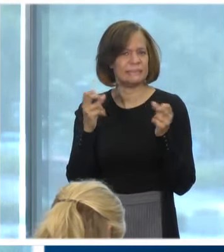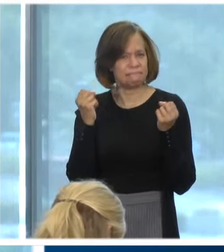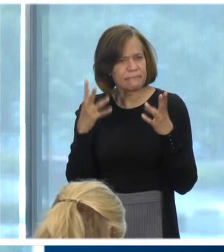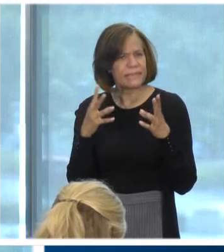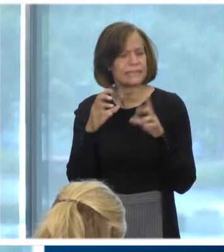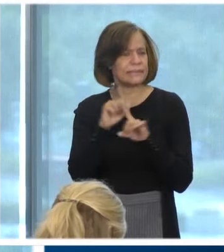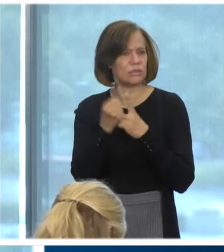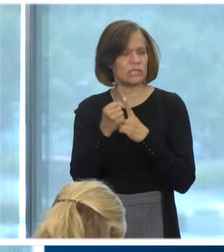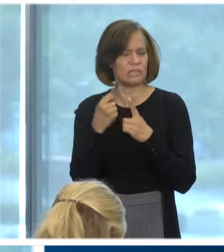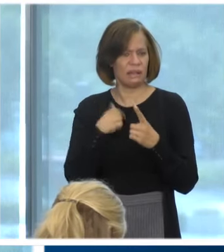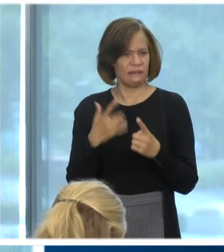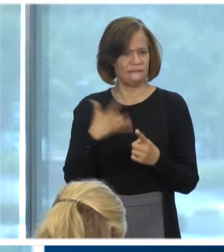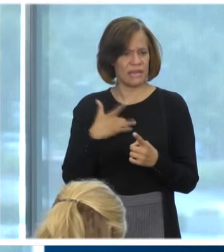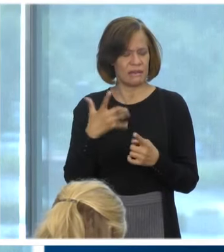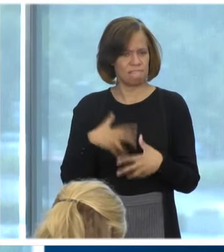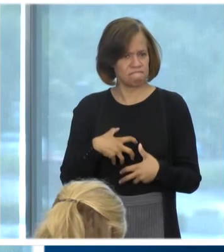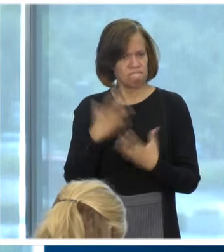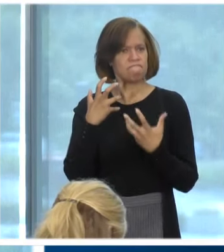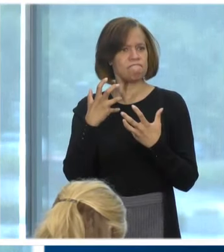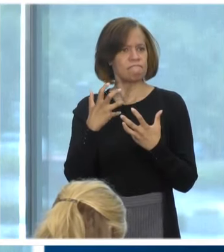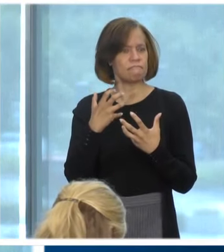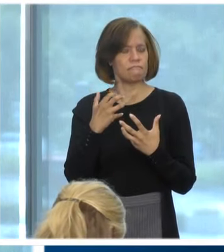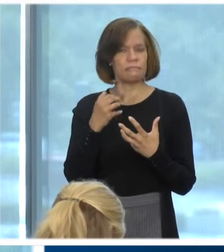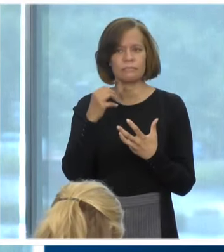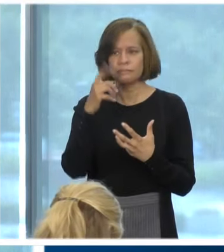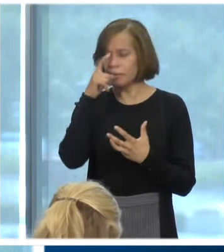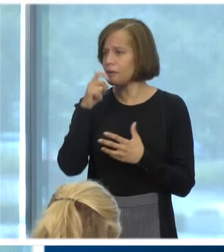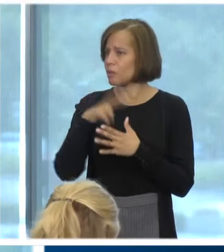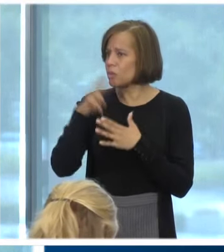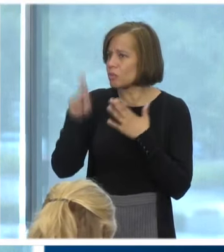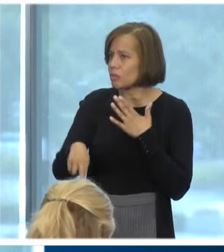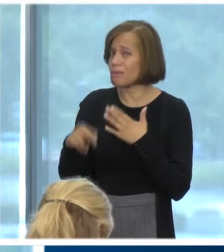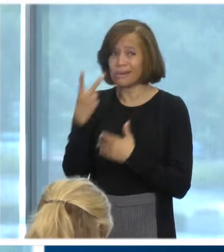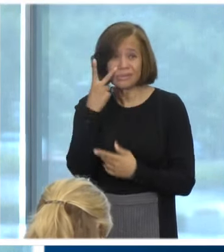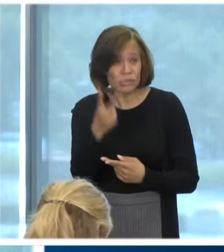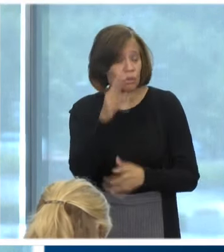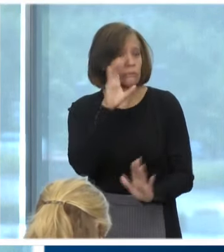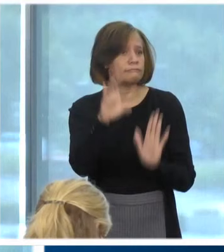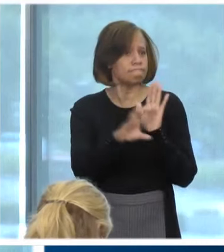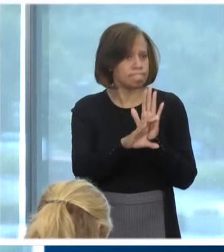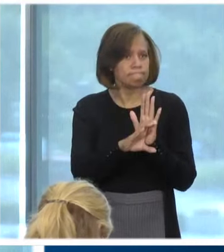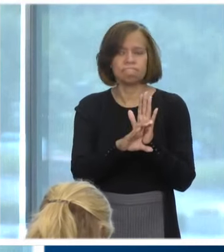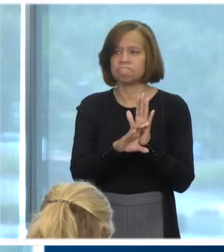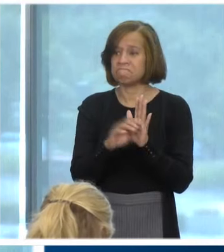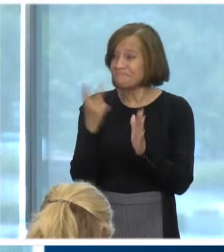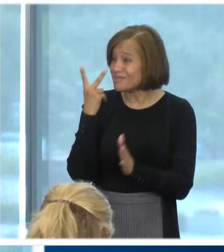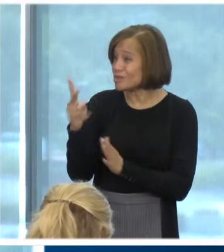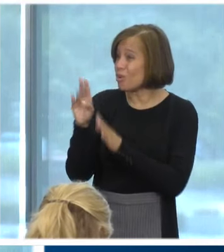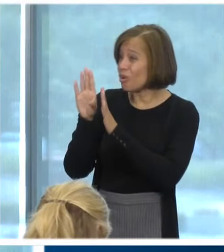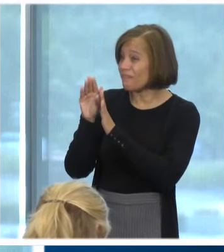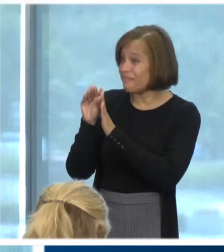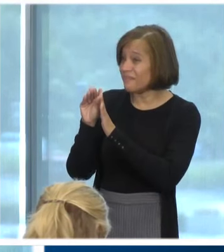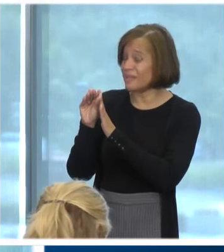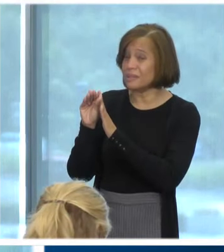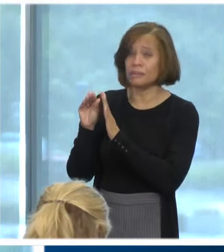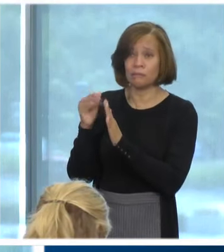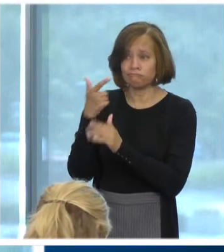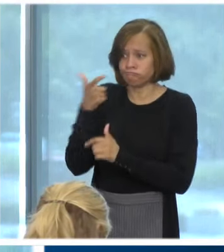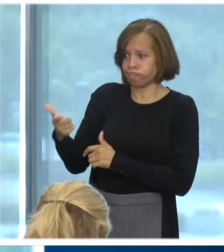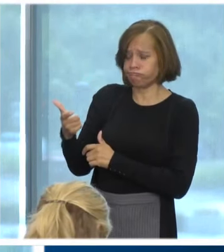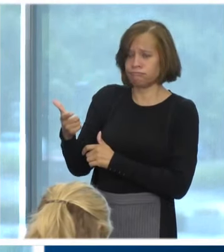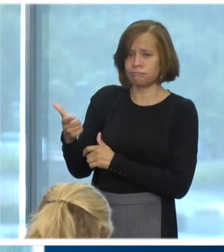at the results. Like all of you, I saw the photos, I saw the videos, and I heard